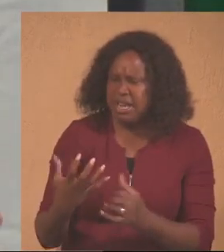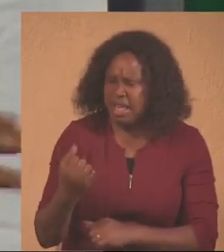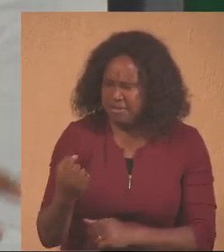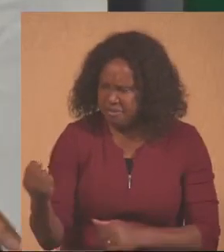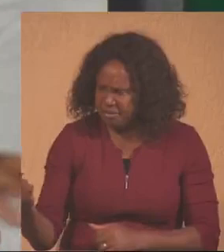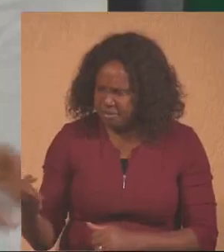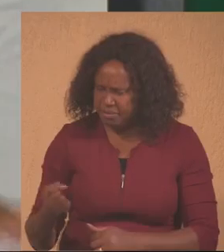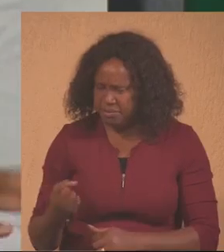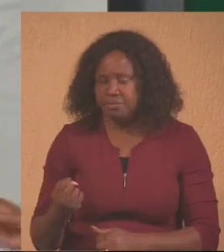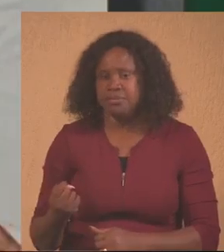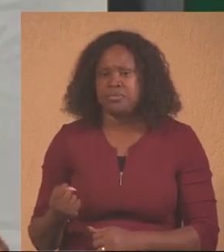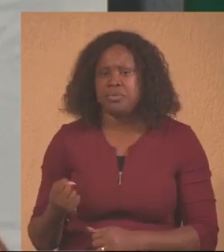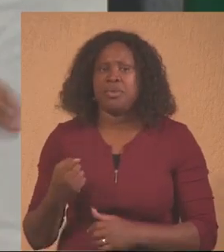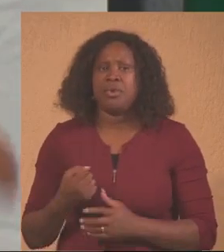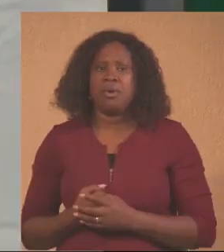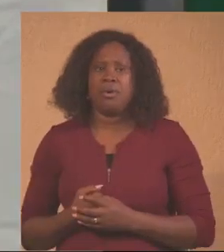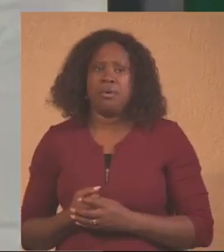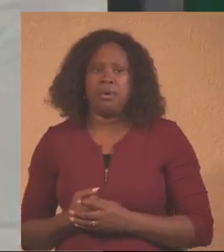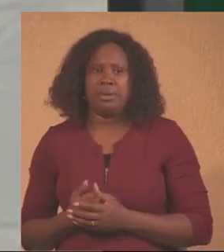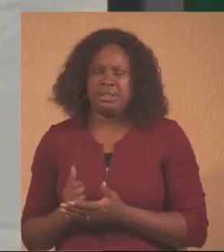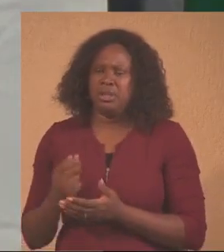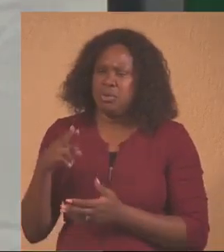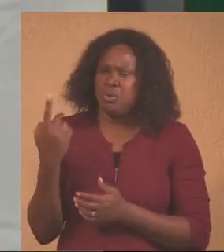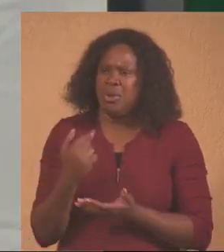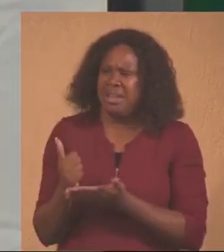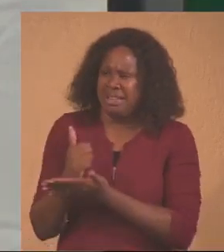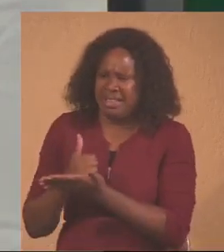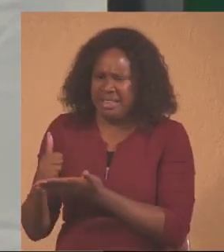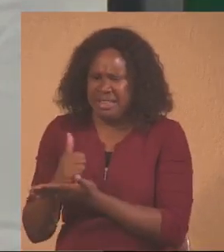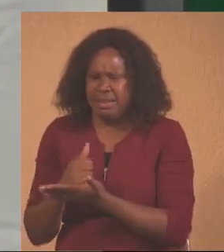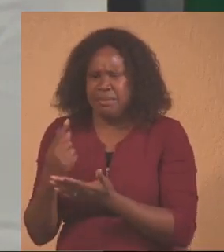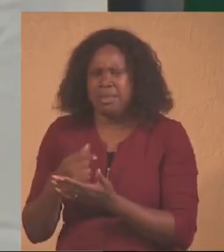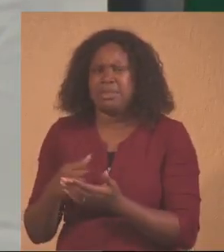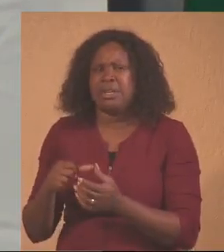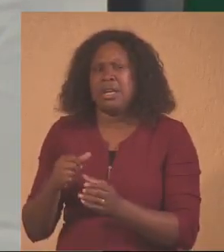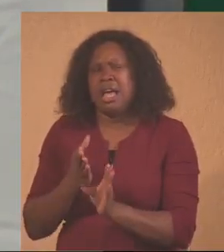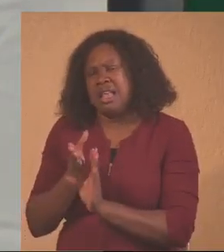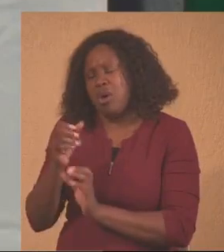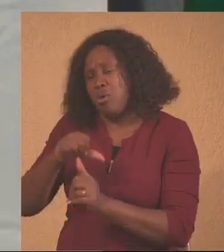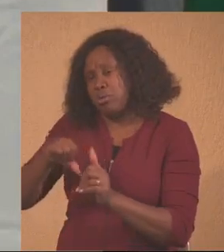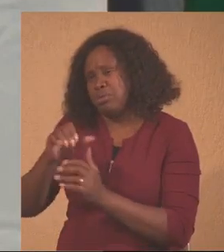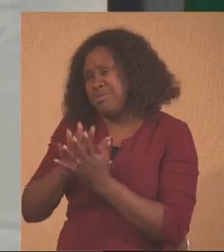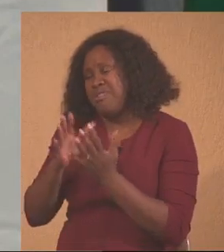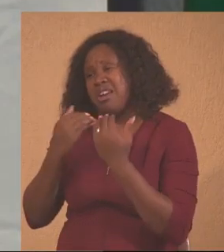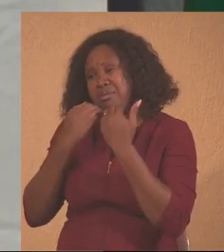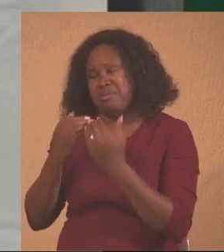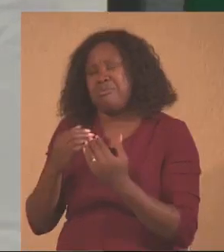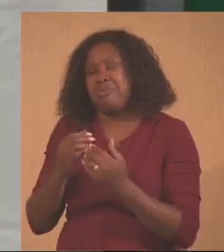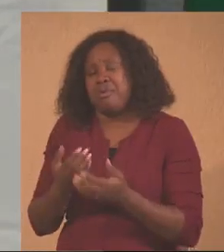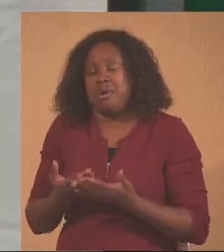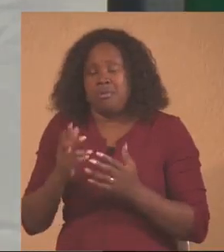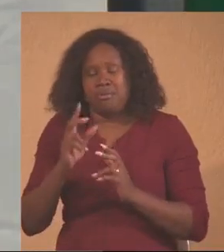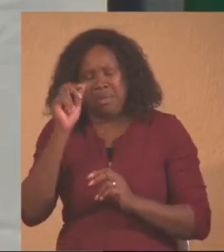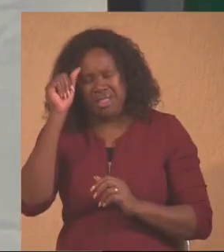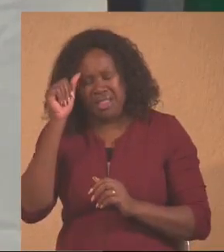And not only the physical facility, the cleanliness, the psychosocial part is very critical. That's why the